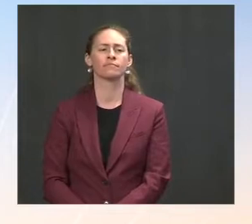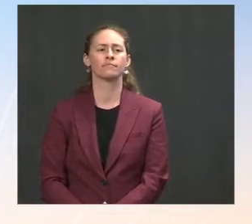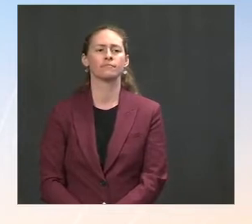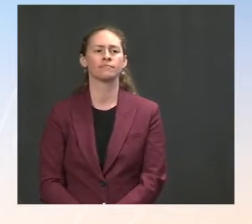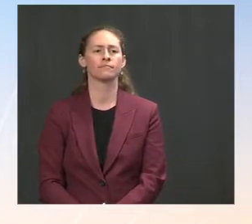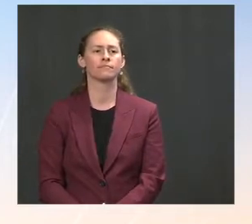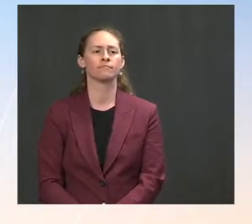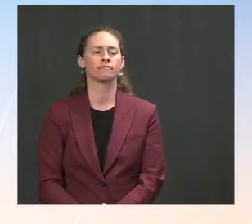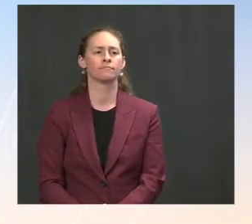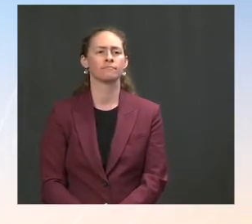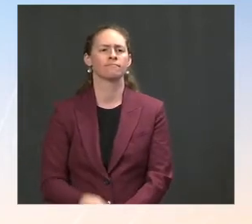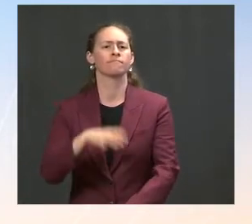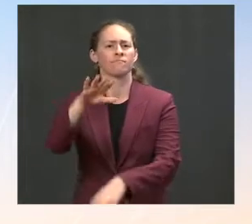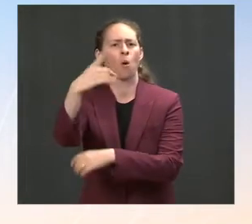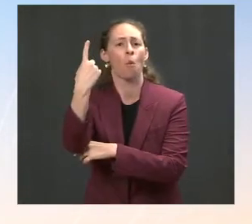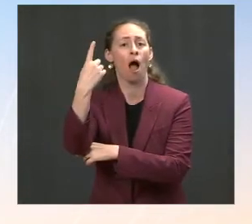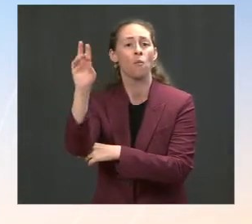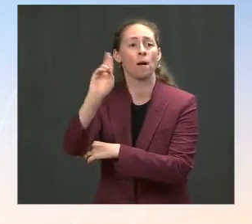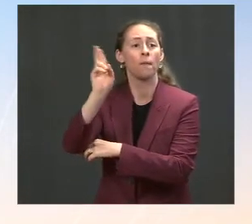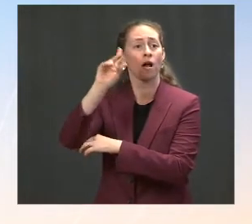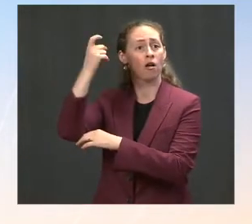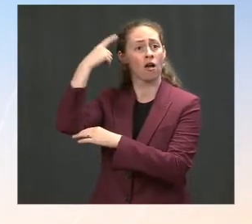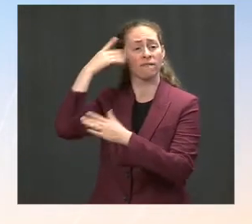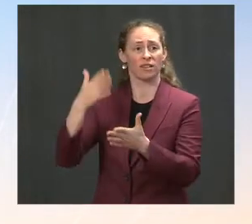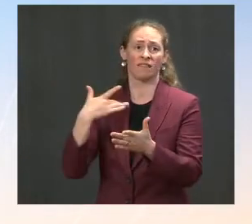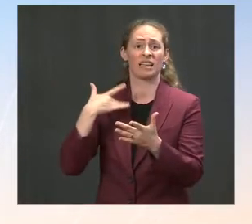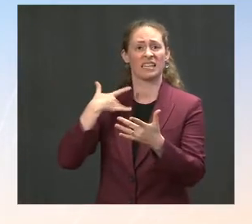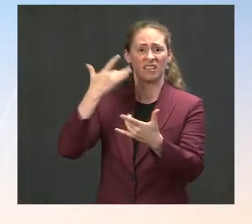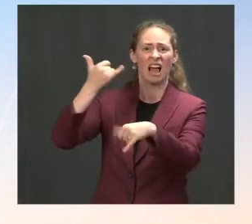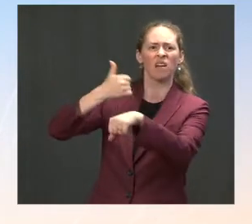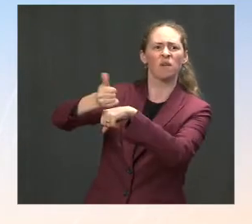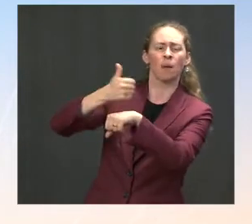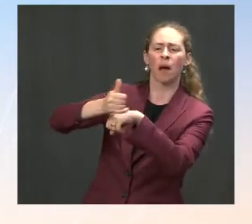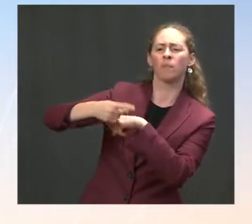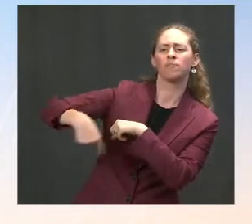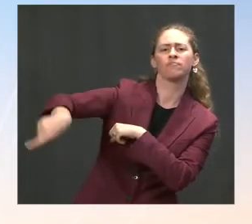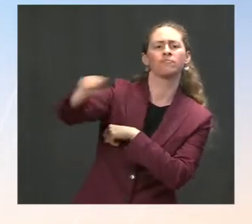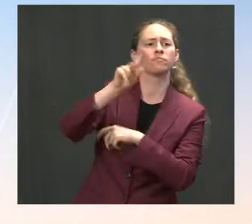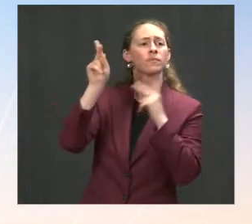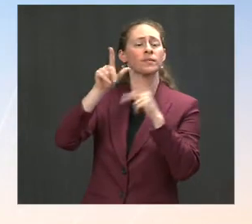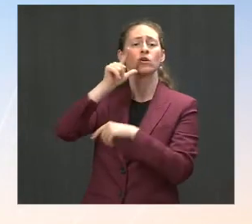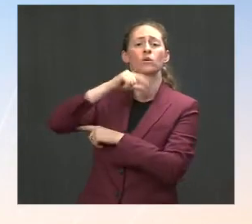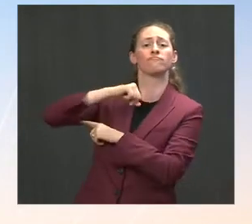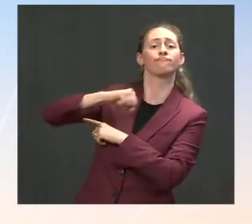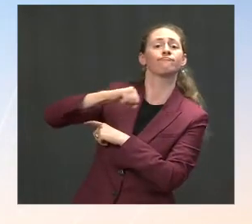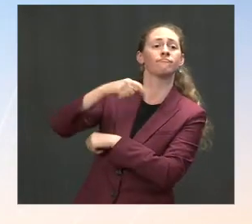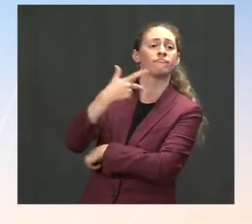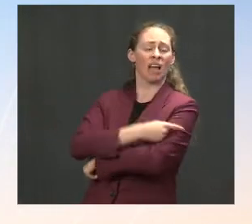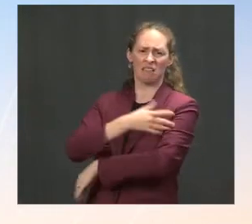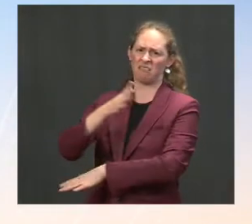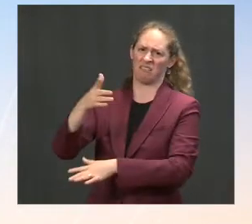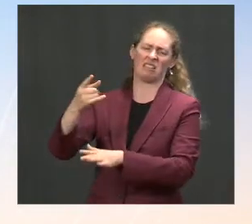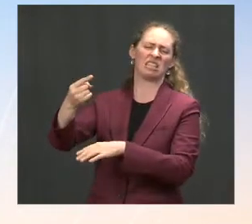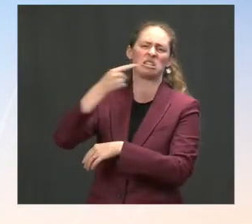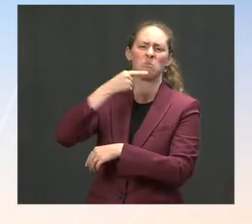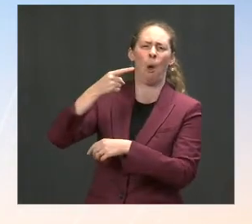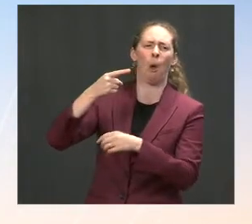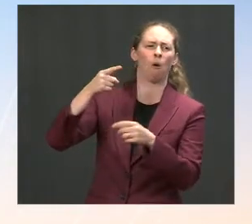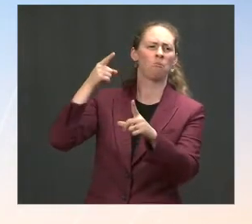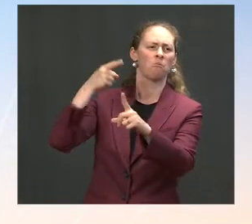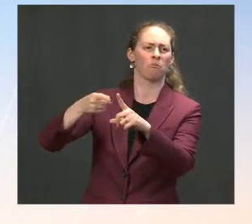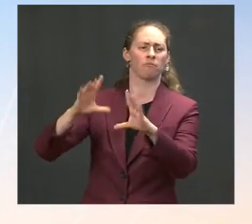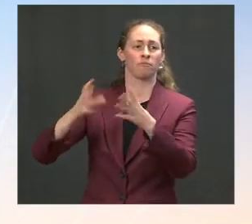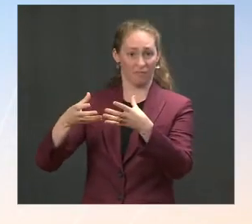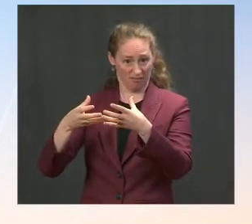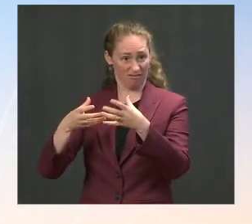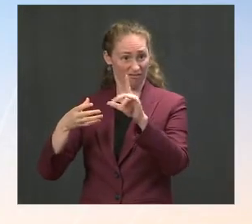time to start blaming the unvaccinated folk who are letting us down. What do you think about that take? Should the administration be taking